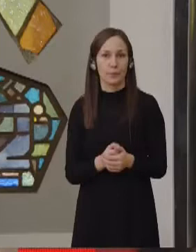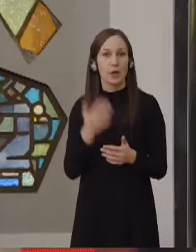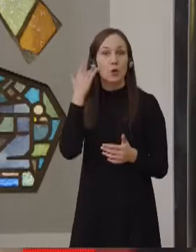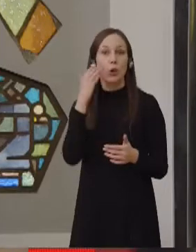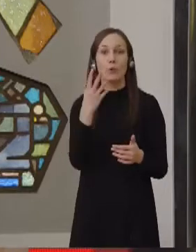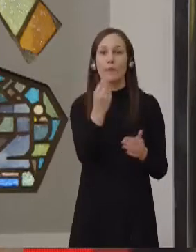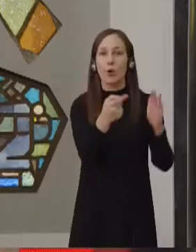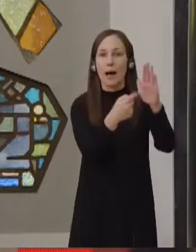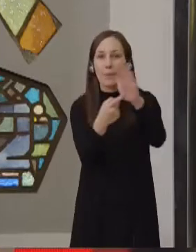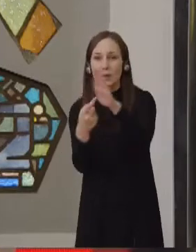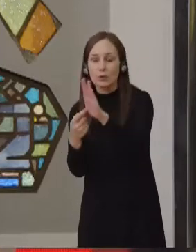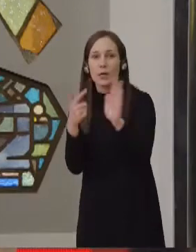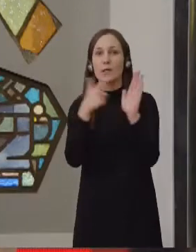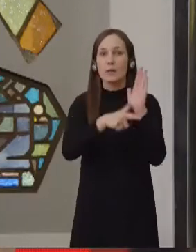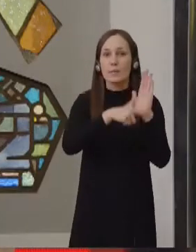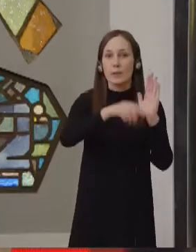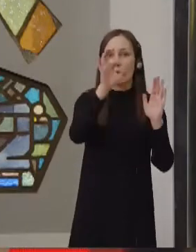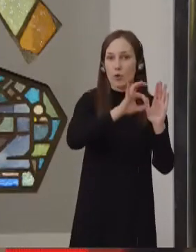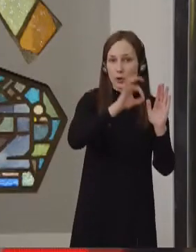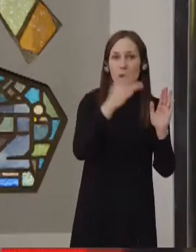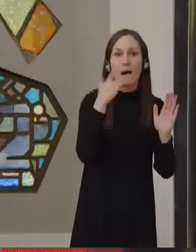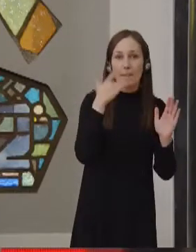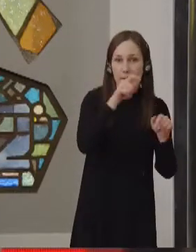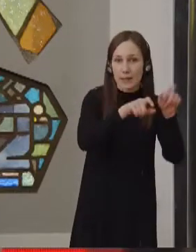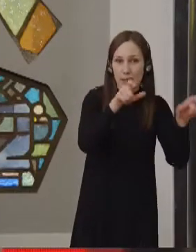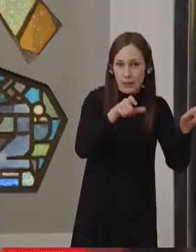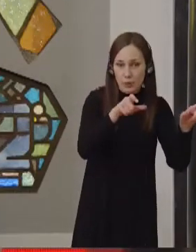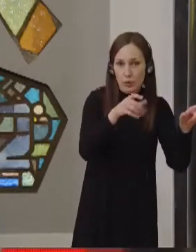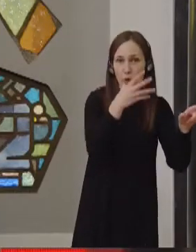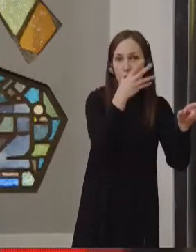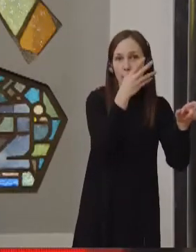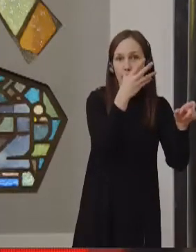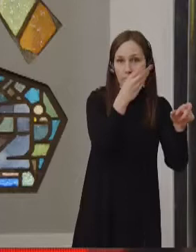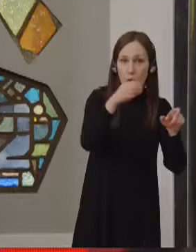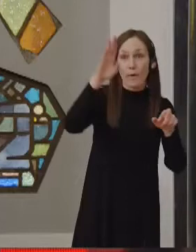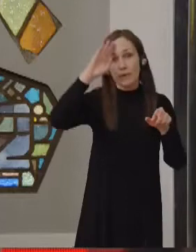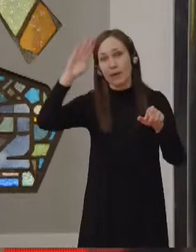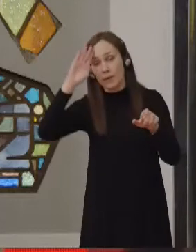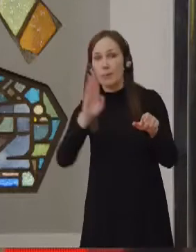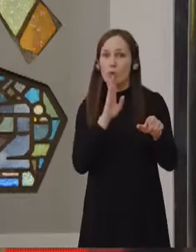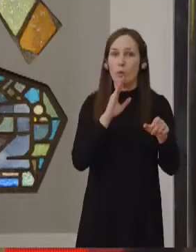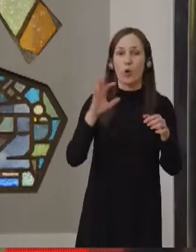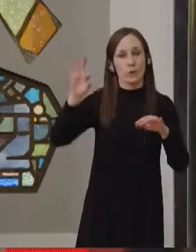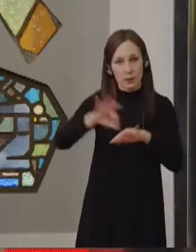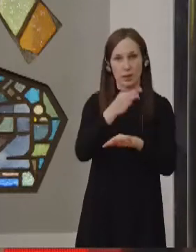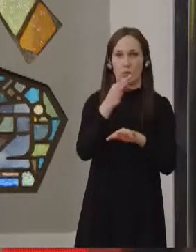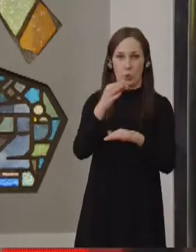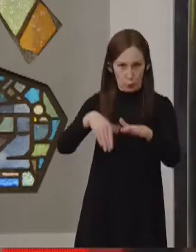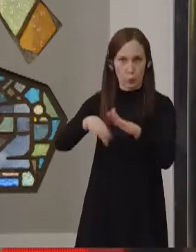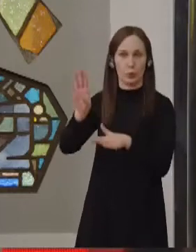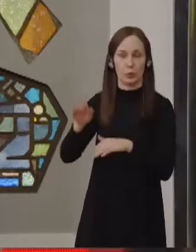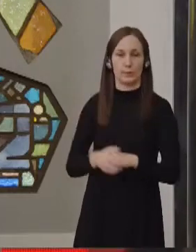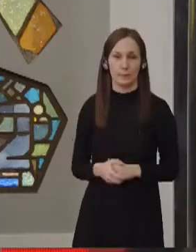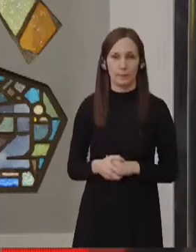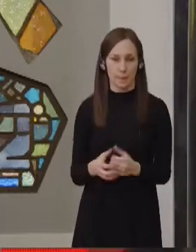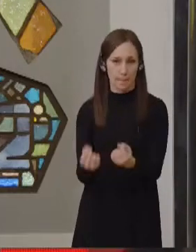now support not just same-sex partnership, but full same-sex marriage, which has been the law nationally in the U.S. since the historic